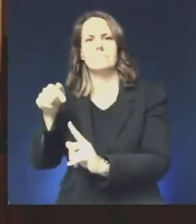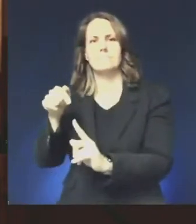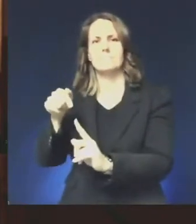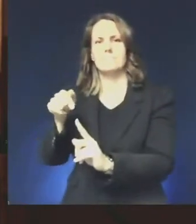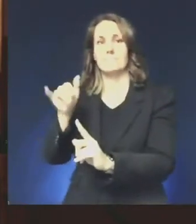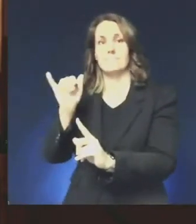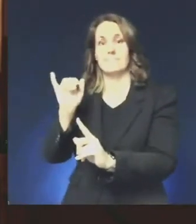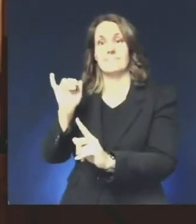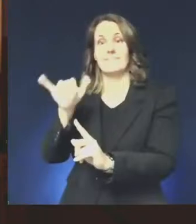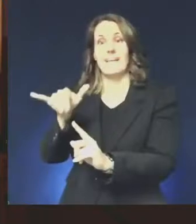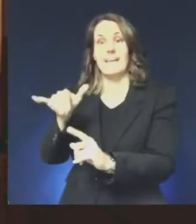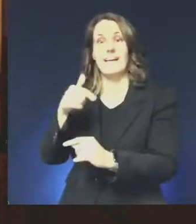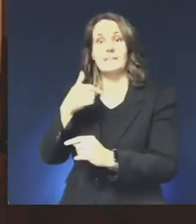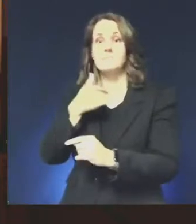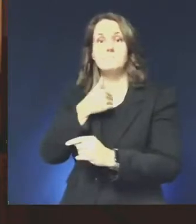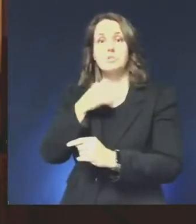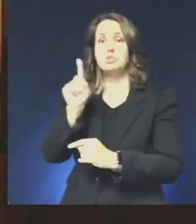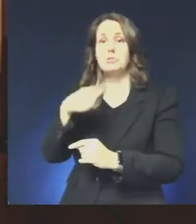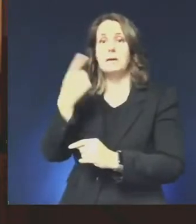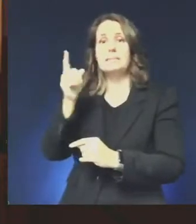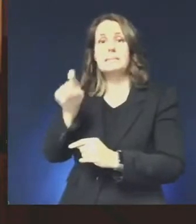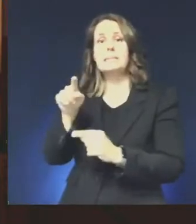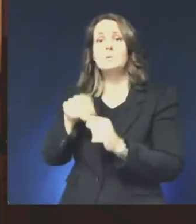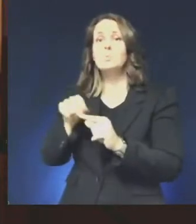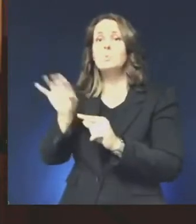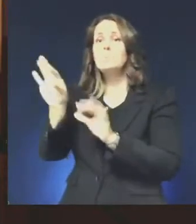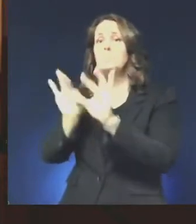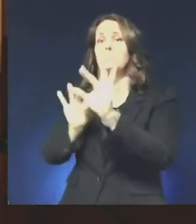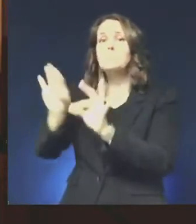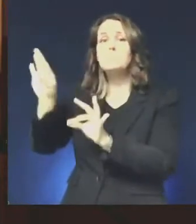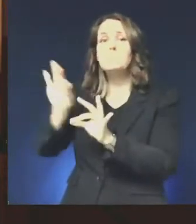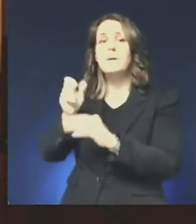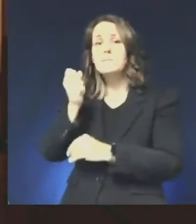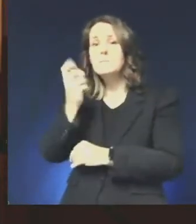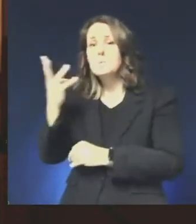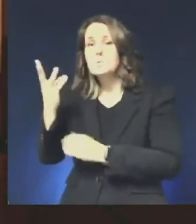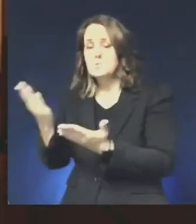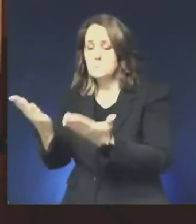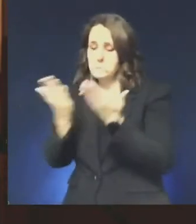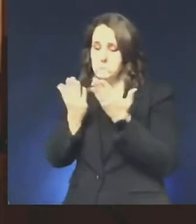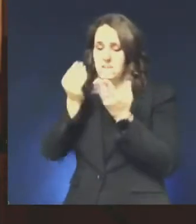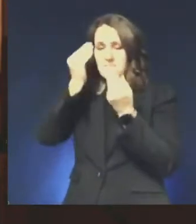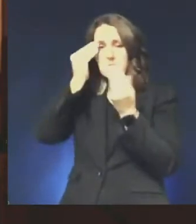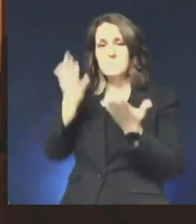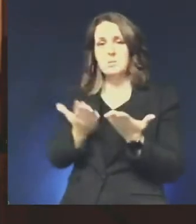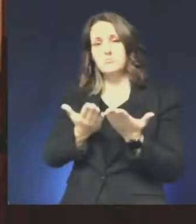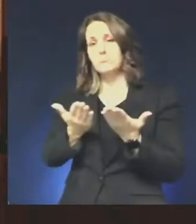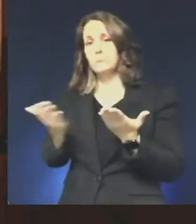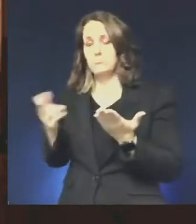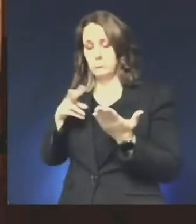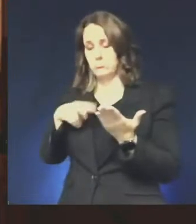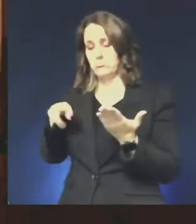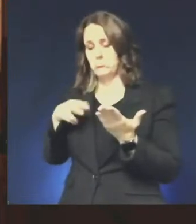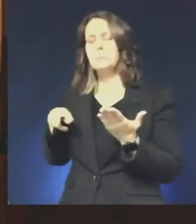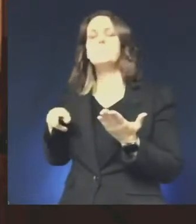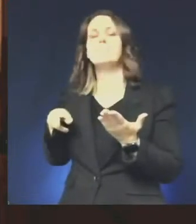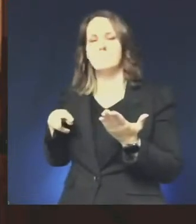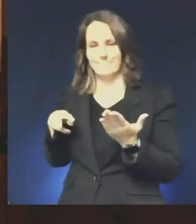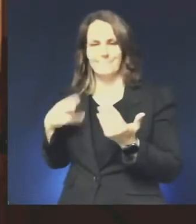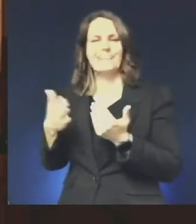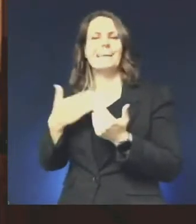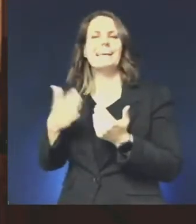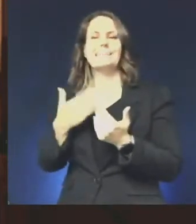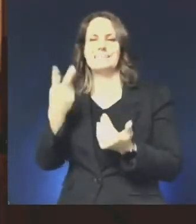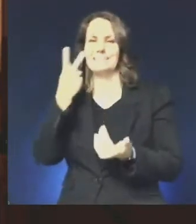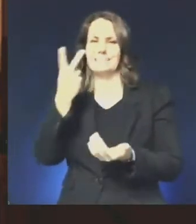the surveillance we have done that it is here. And based on what we've already talked about, it is very clear that based